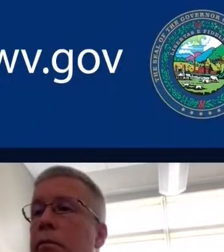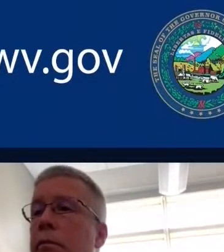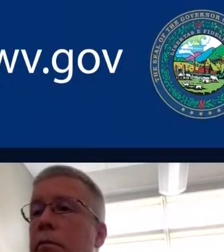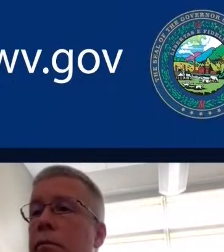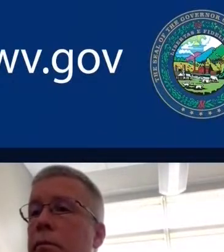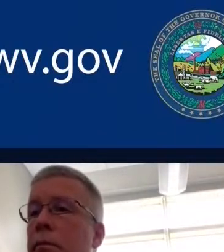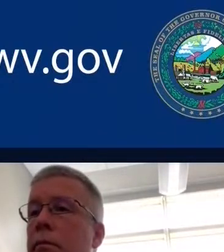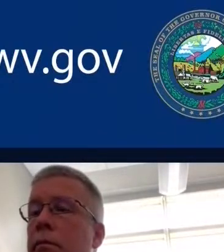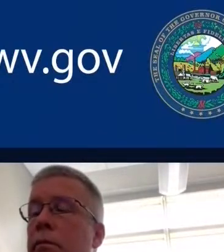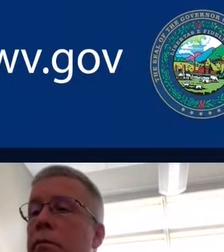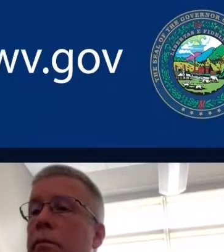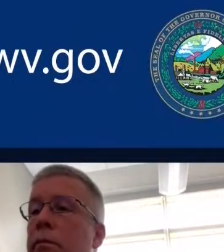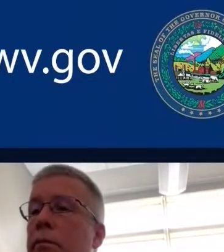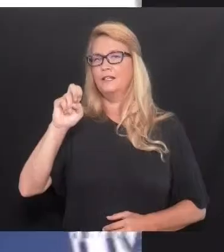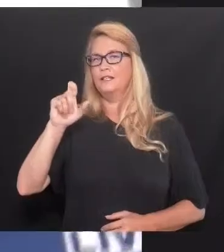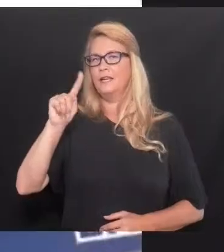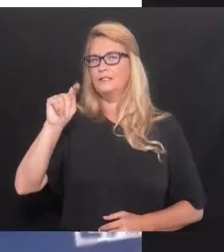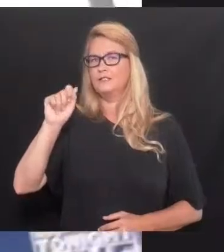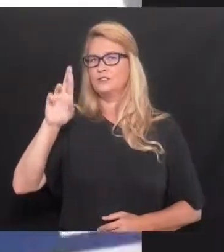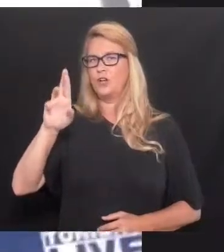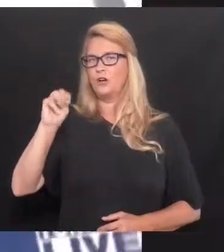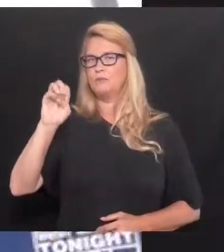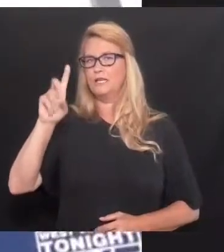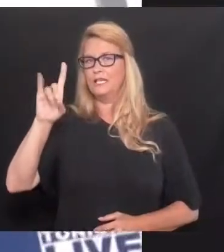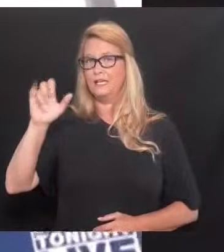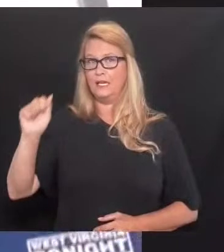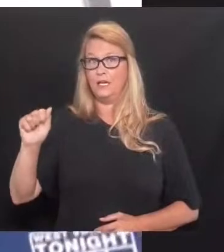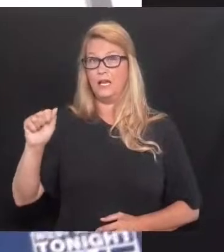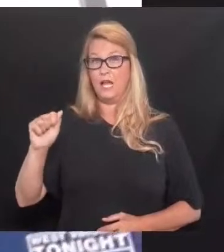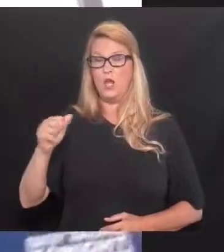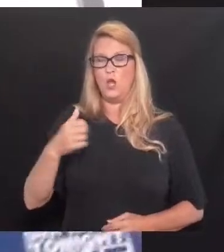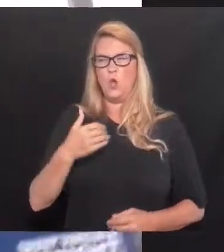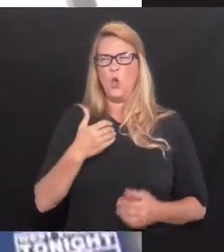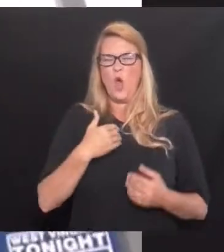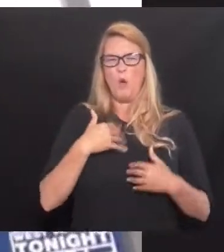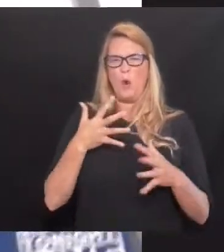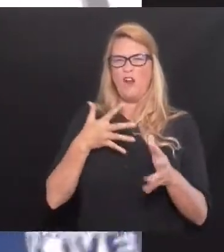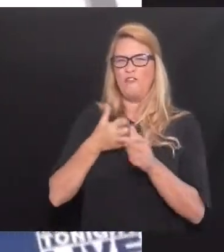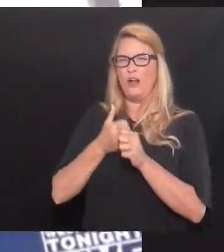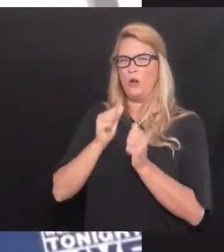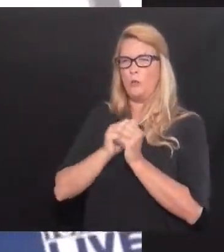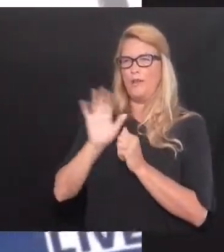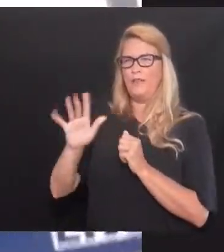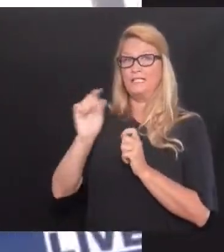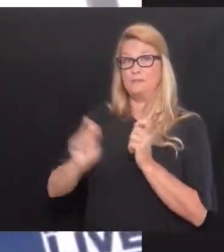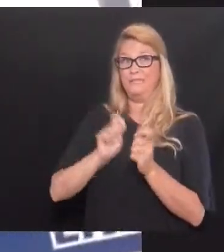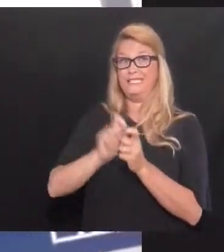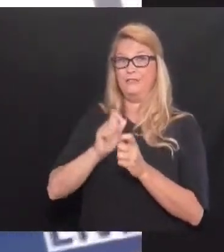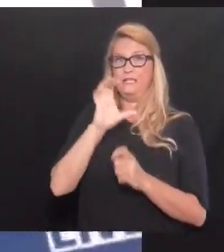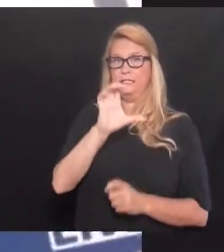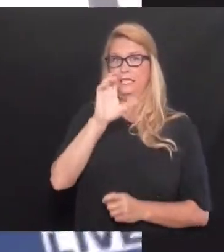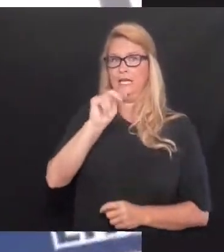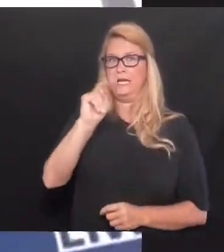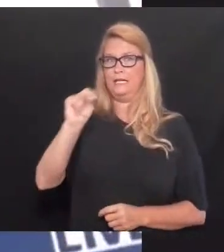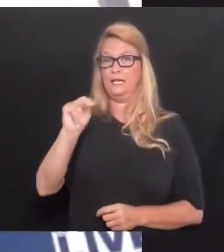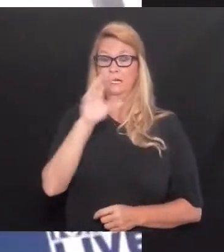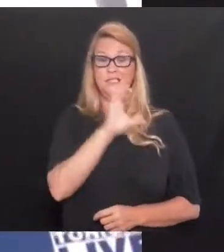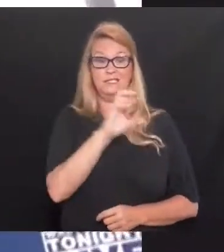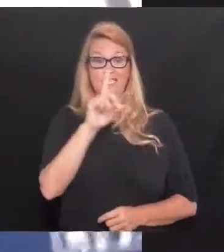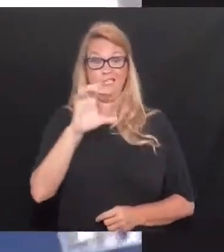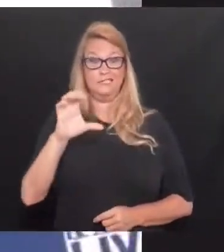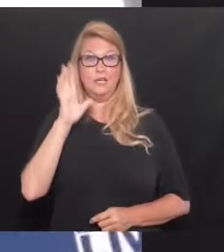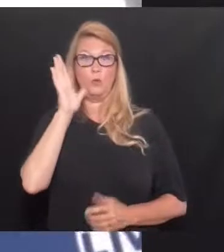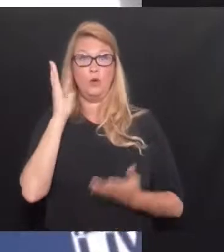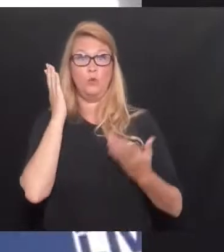Media. Well, let me follow up on Charles' questions because we're getting some specifics on this now. According to CNN, what the CDC is going